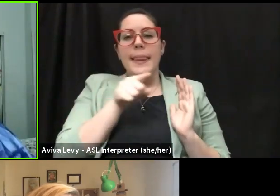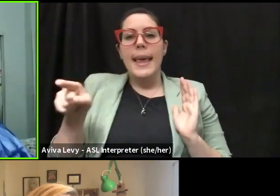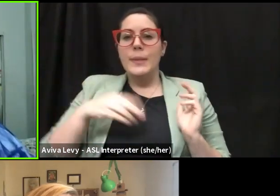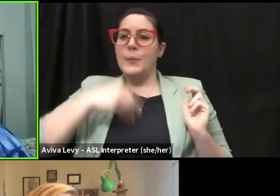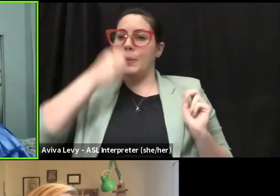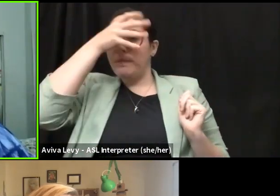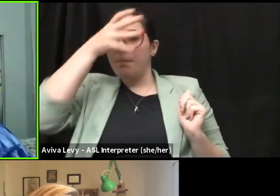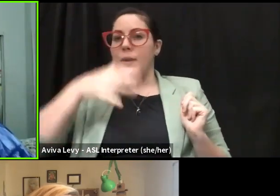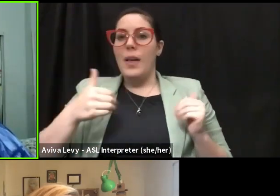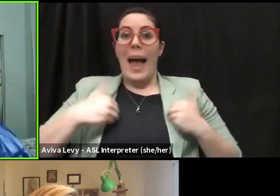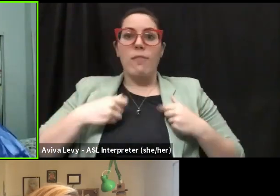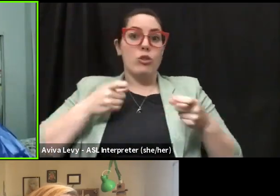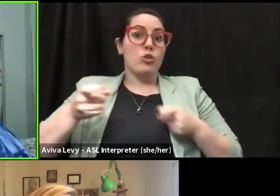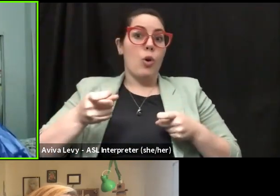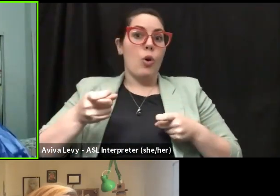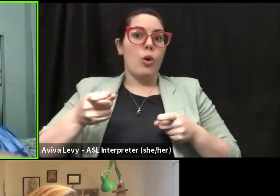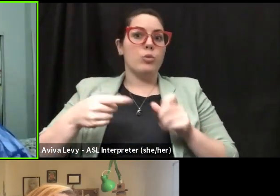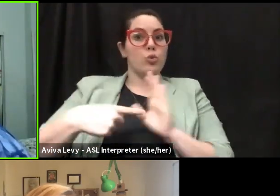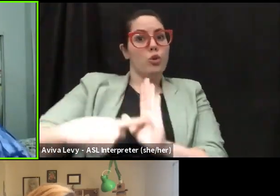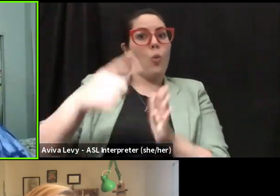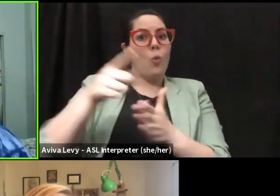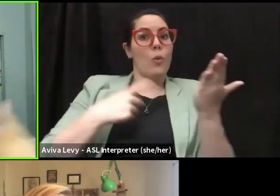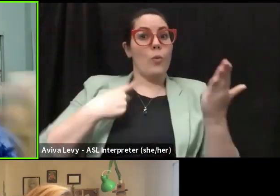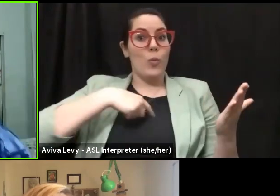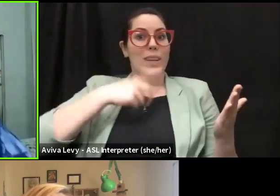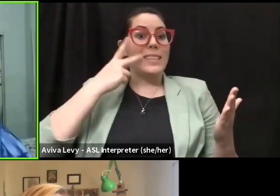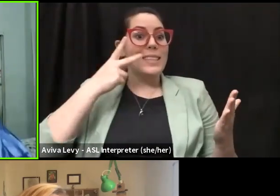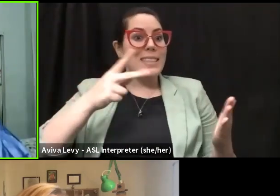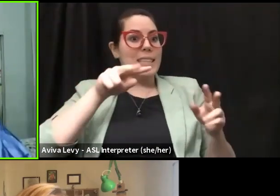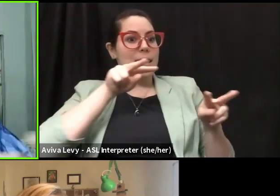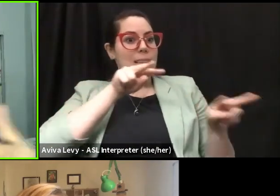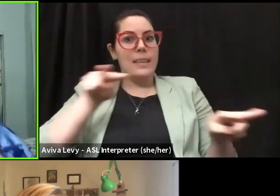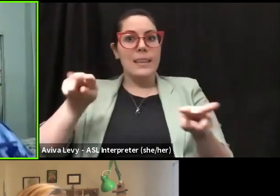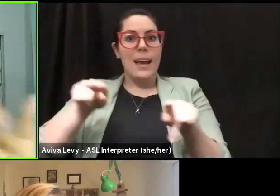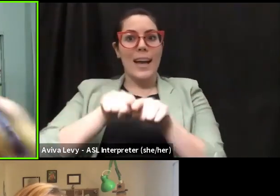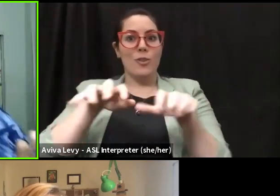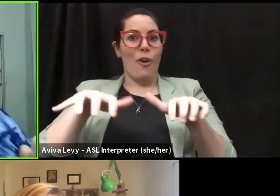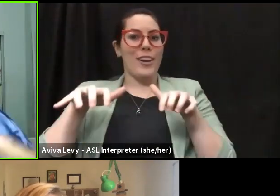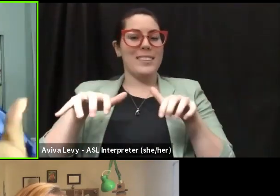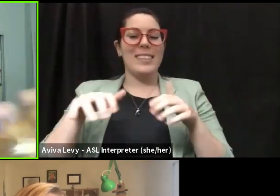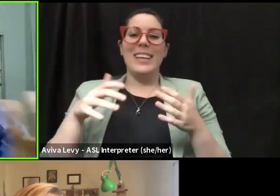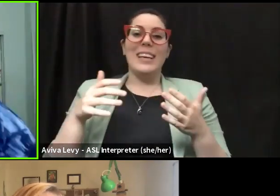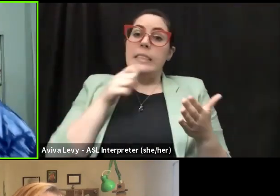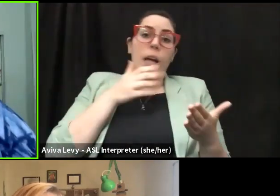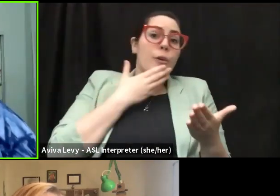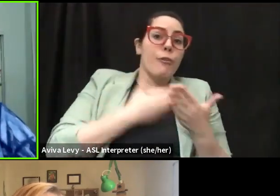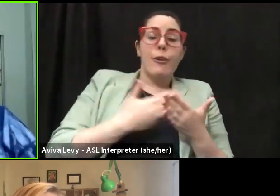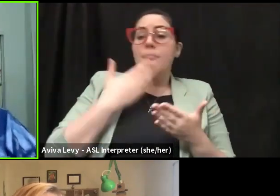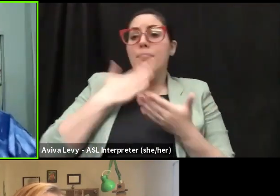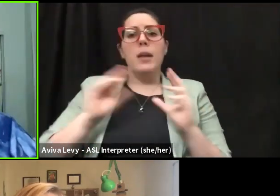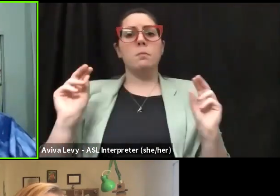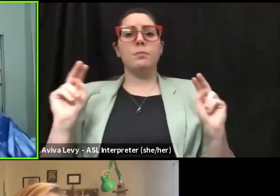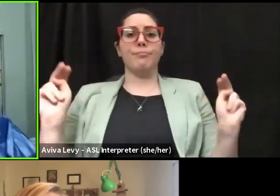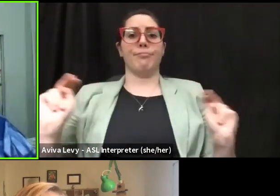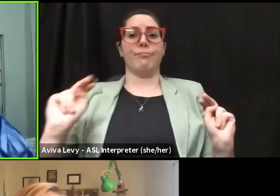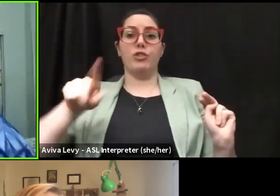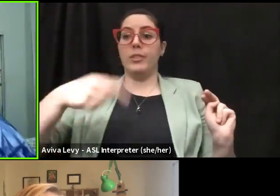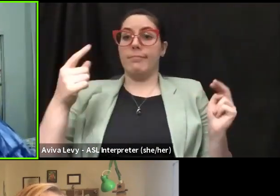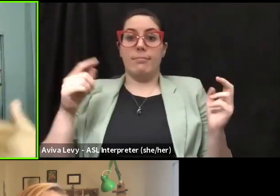see as audience members. And that is only a natural thing. It's not a good thing. It's not a bad thing. It's just the way it